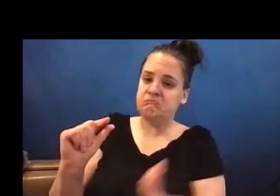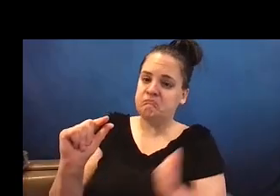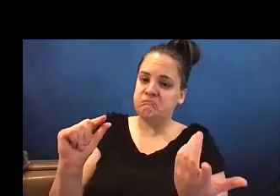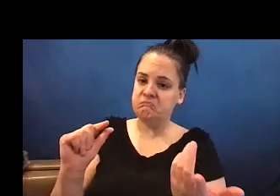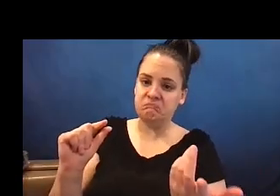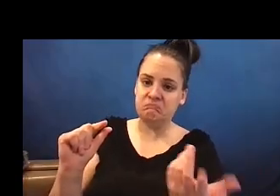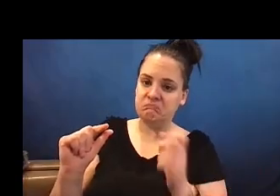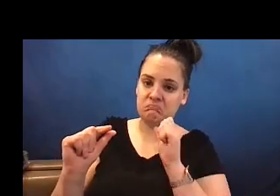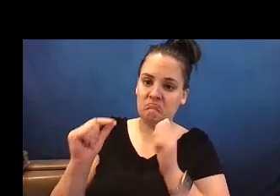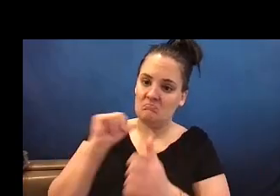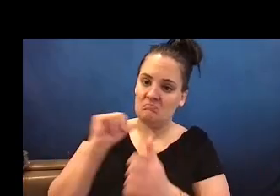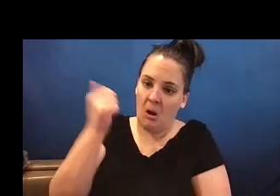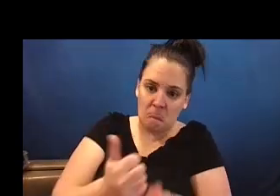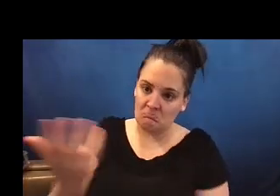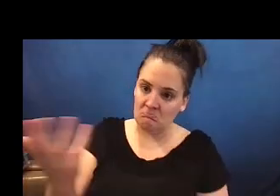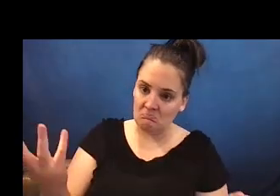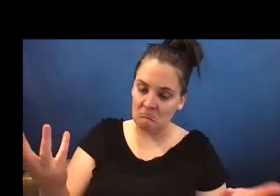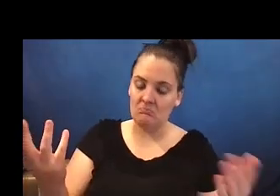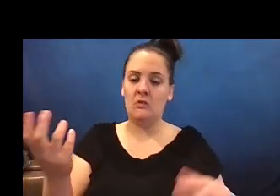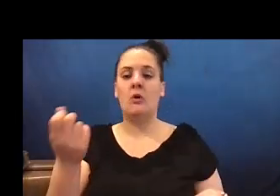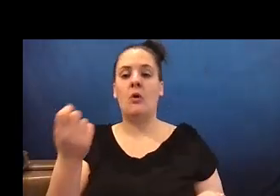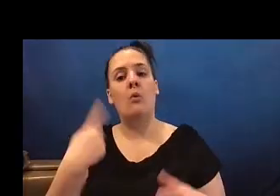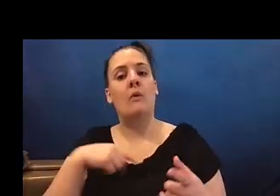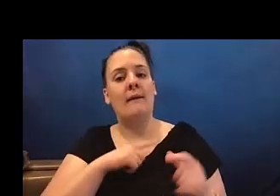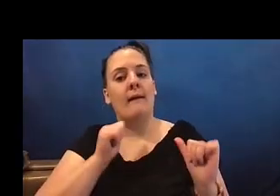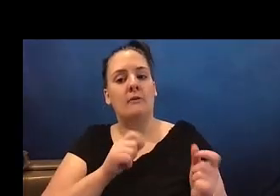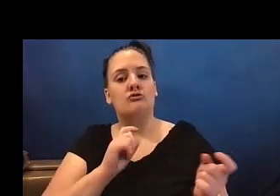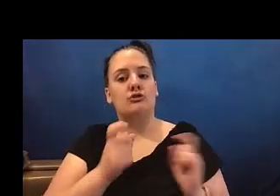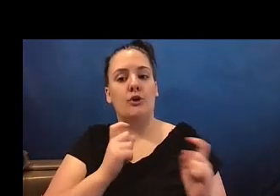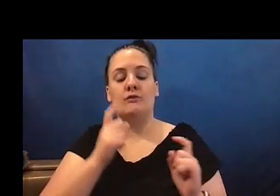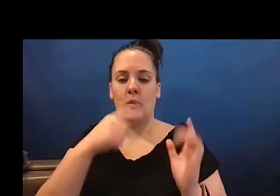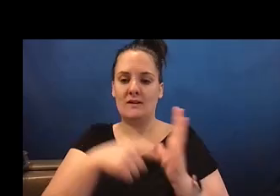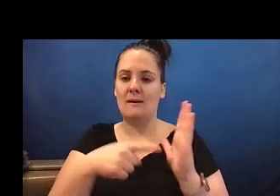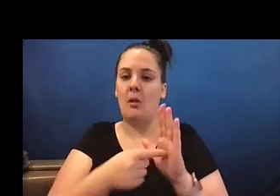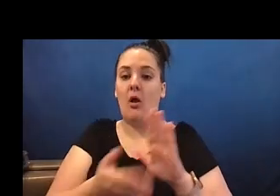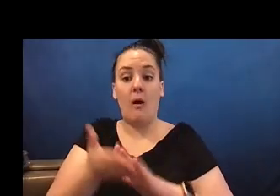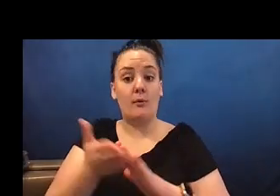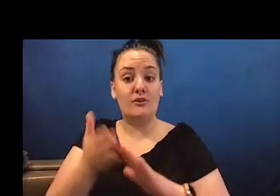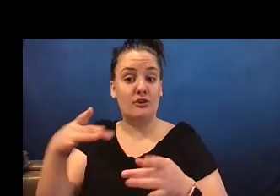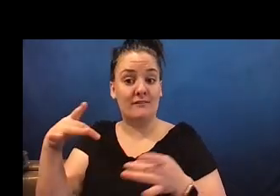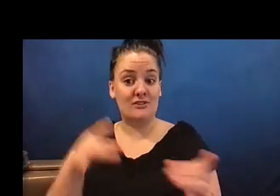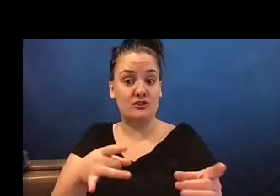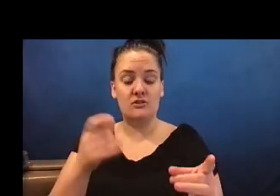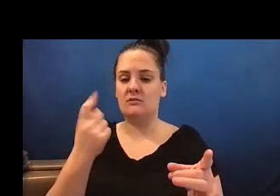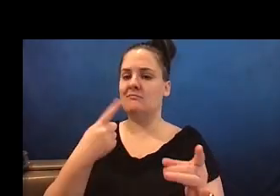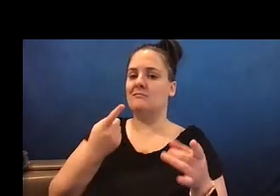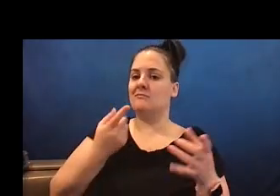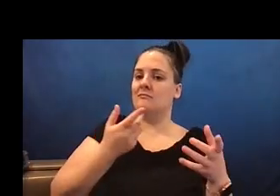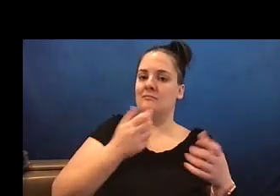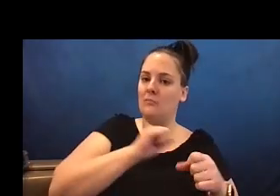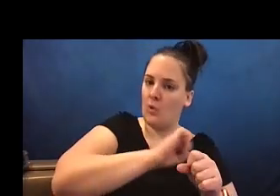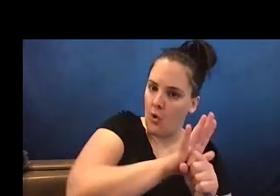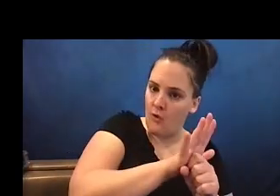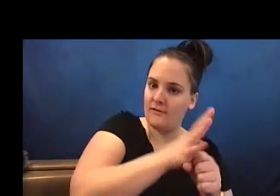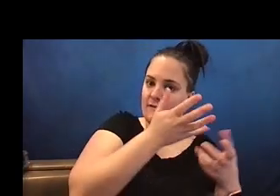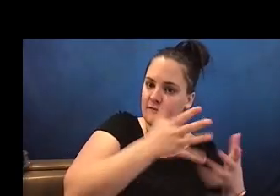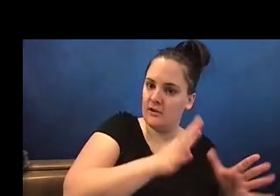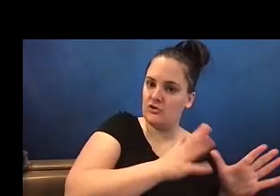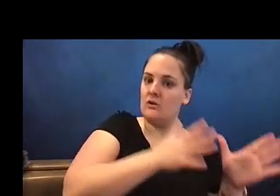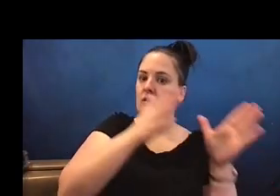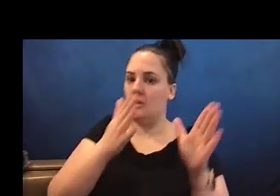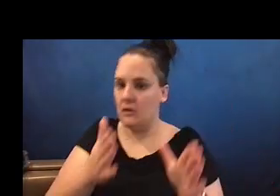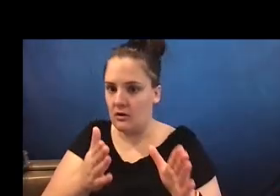make some challenging decisions or choices going forward. You could look at operational efficiency. After coming out of COVID, after coming out of